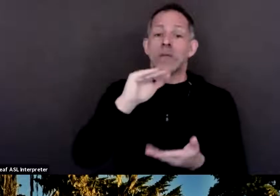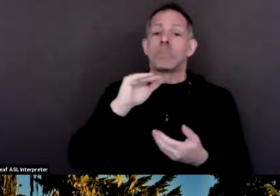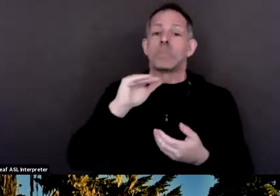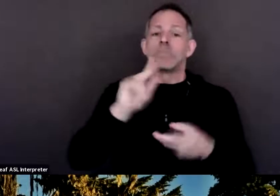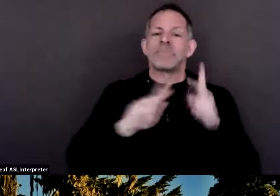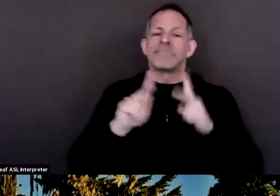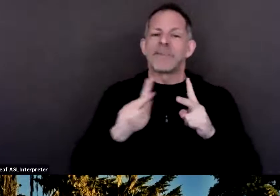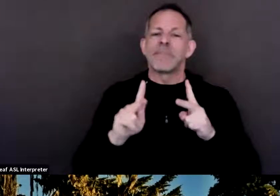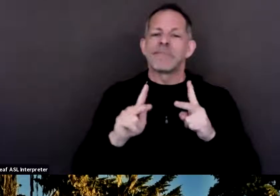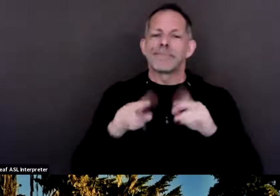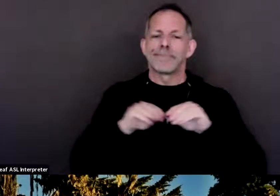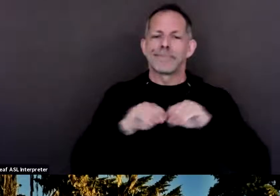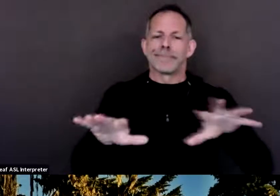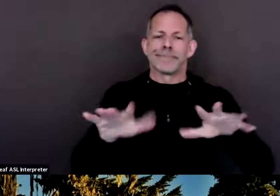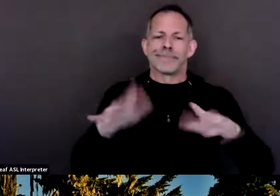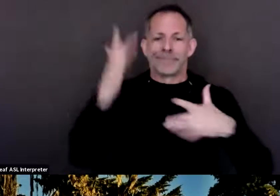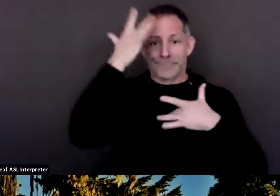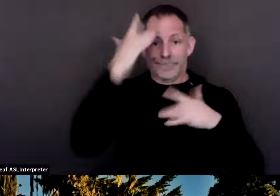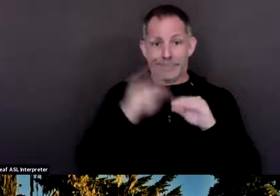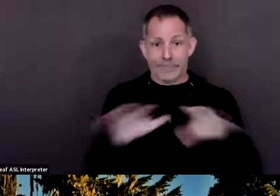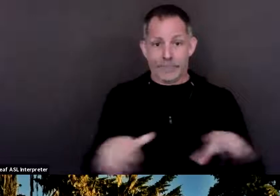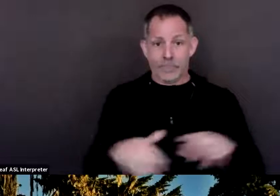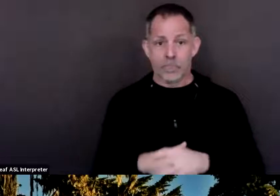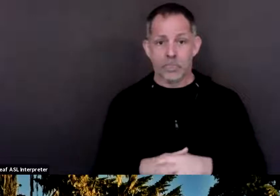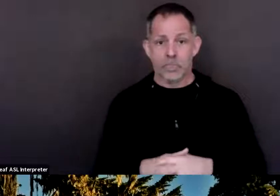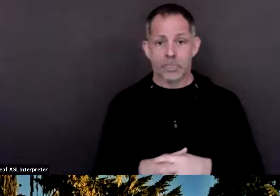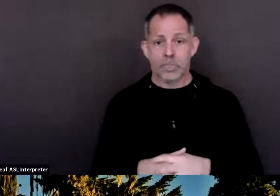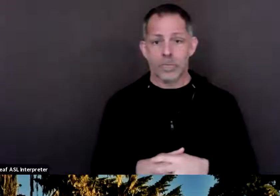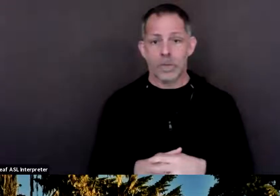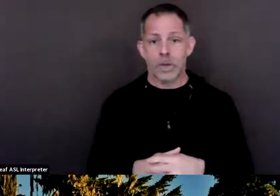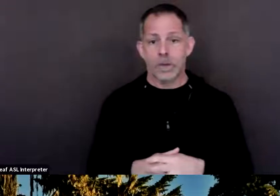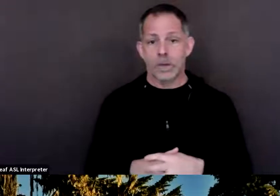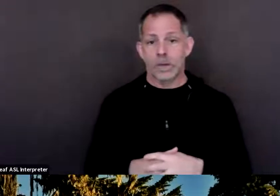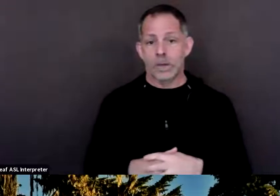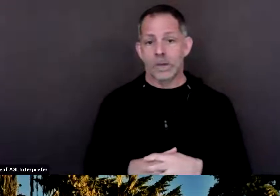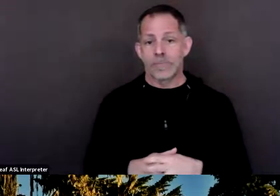vaccine coverage we have now. It's just not good enough to,